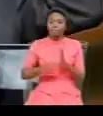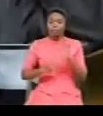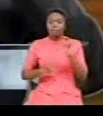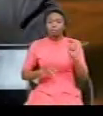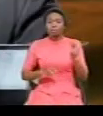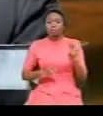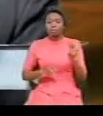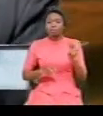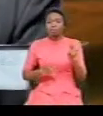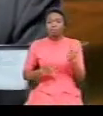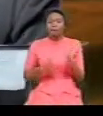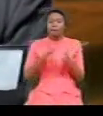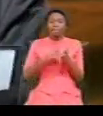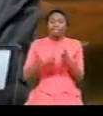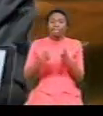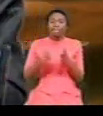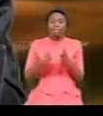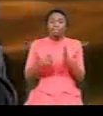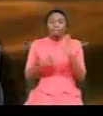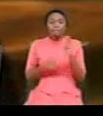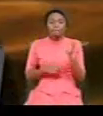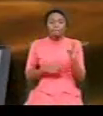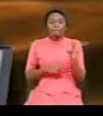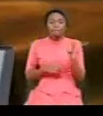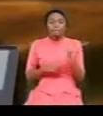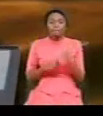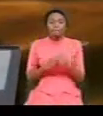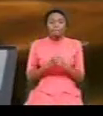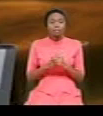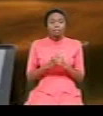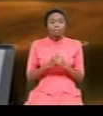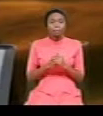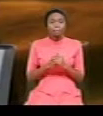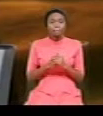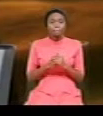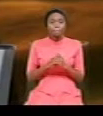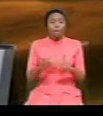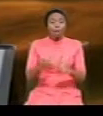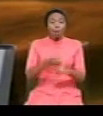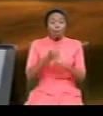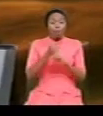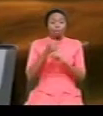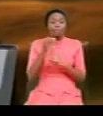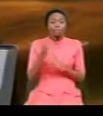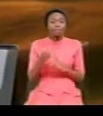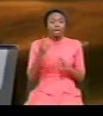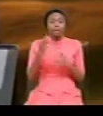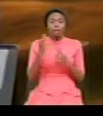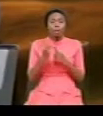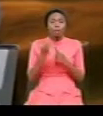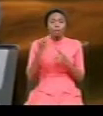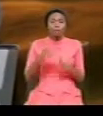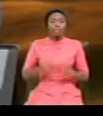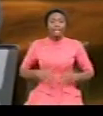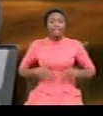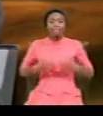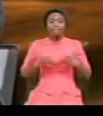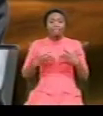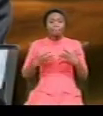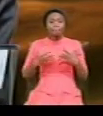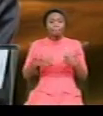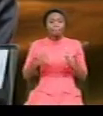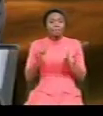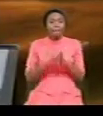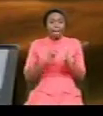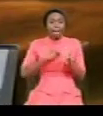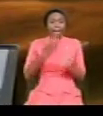2, verse 16. Holding forth the word of life,